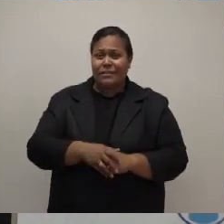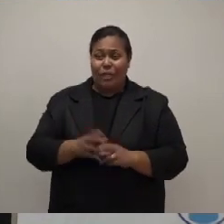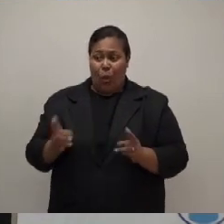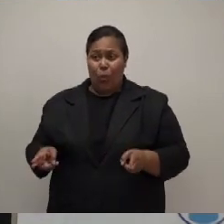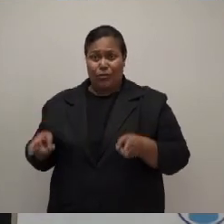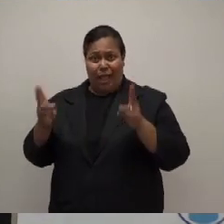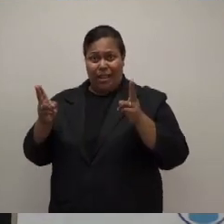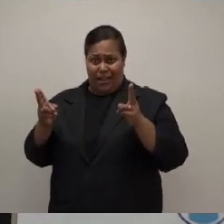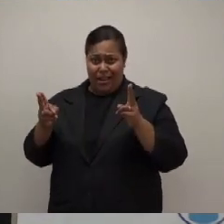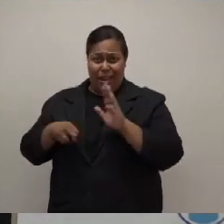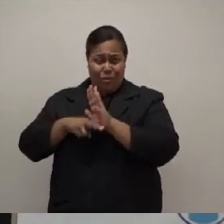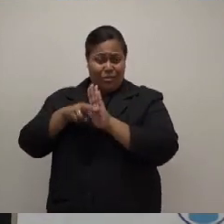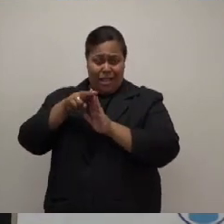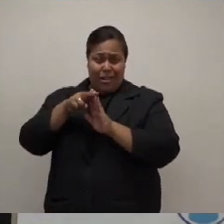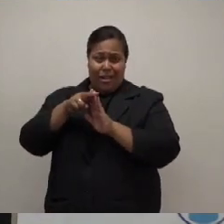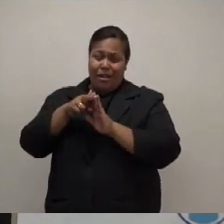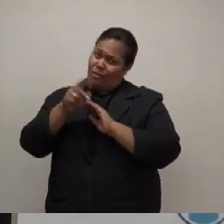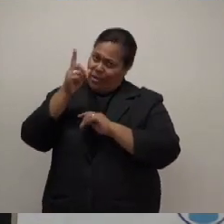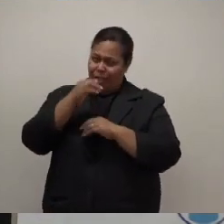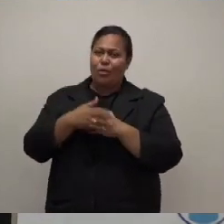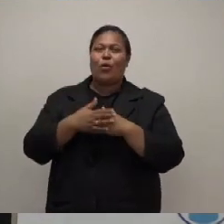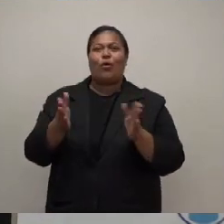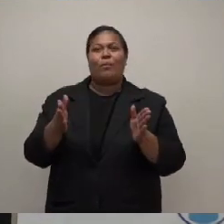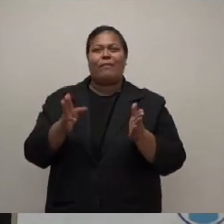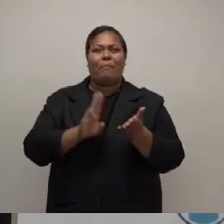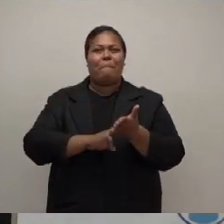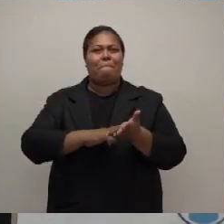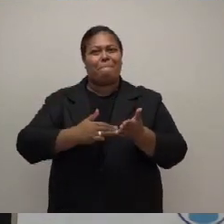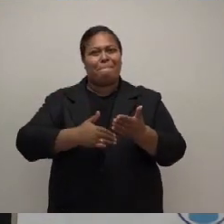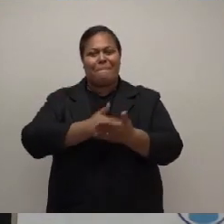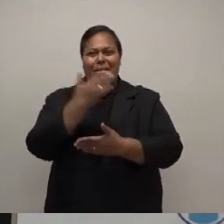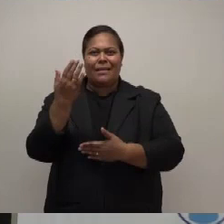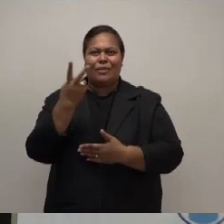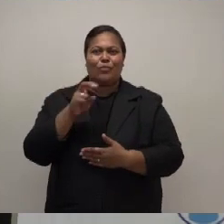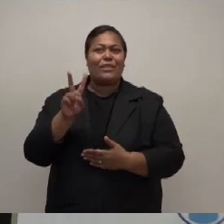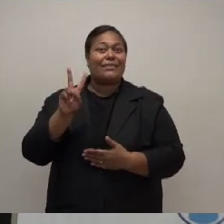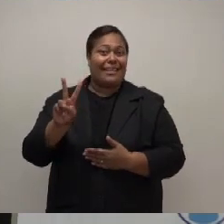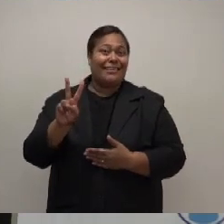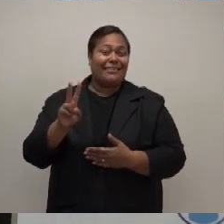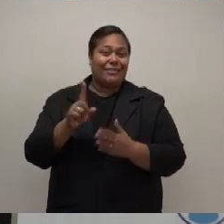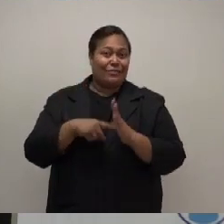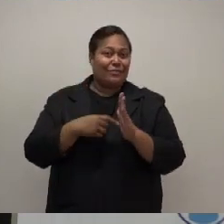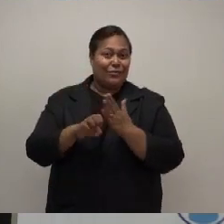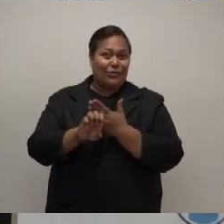hotels, will be permitted to reopen from Monday, the 22nd of June.